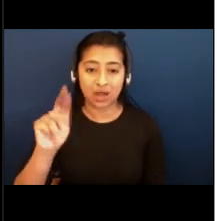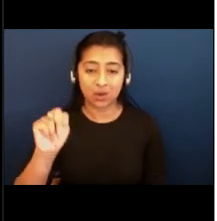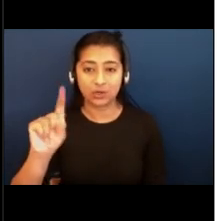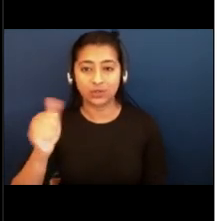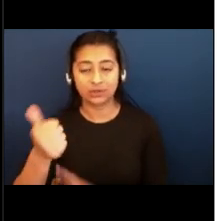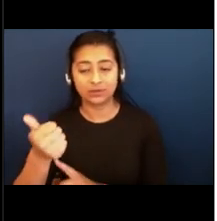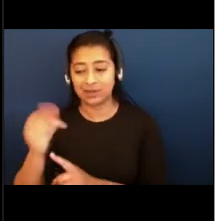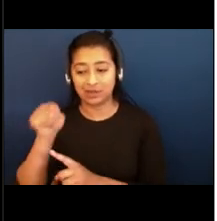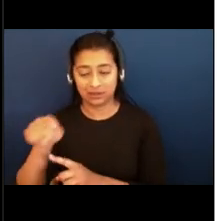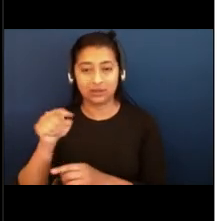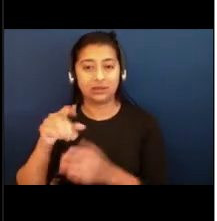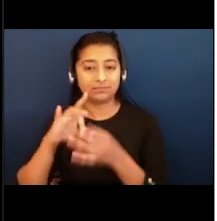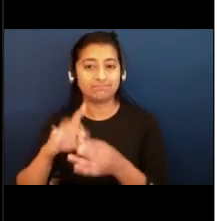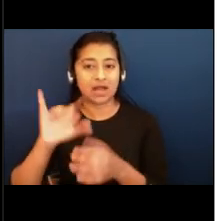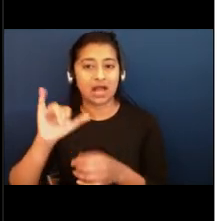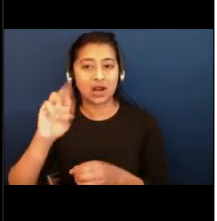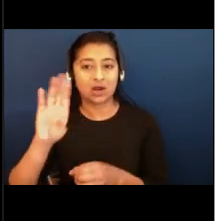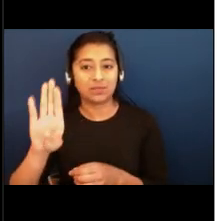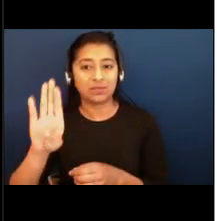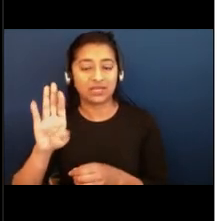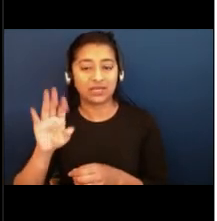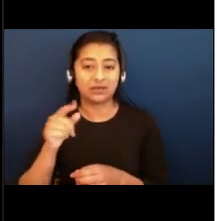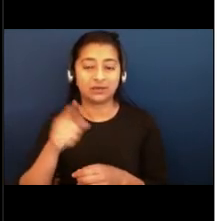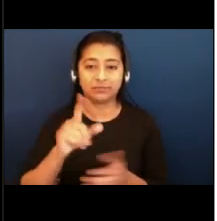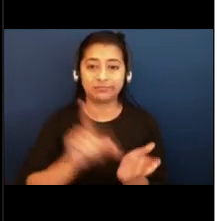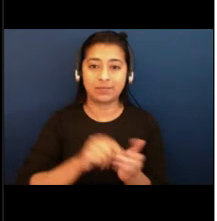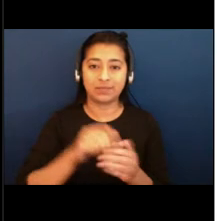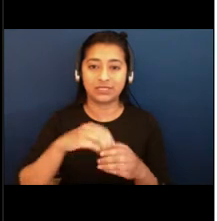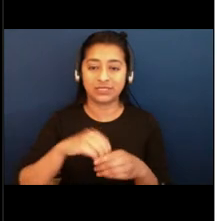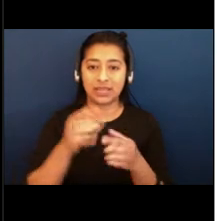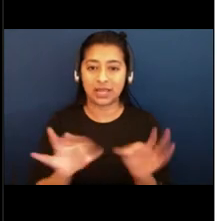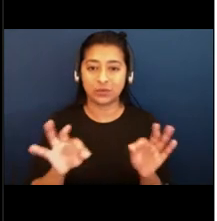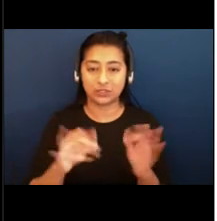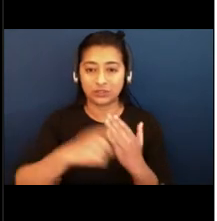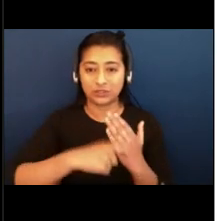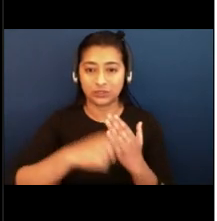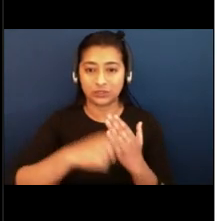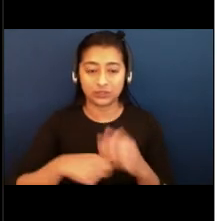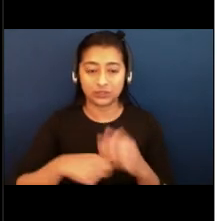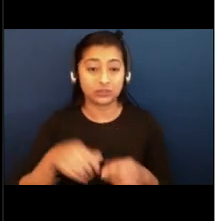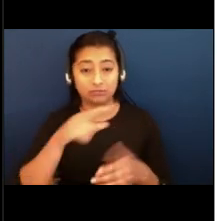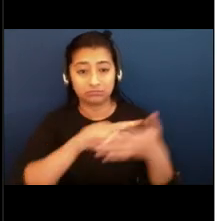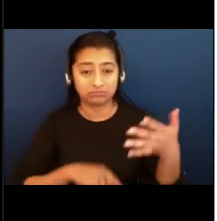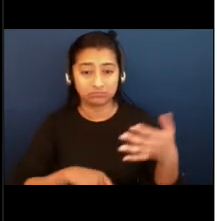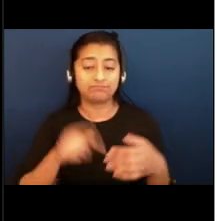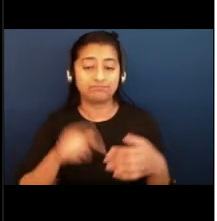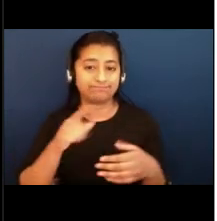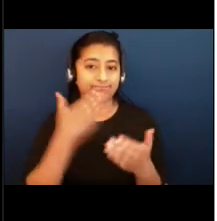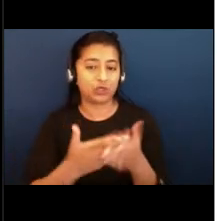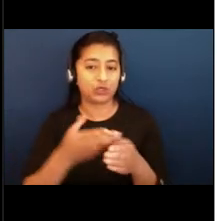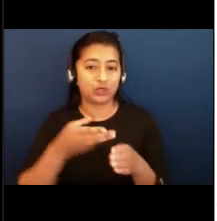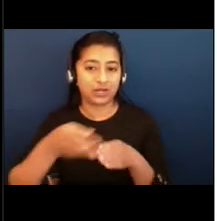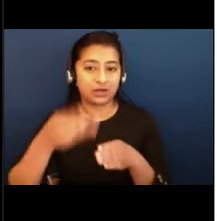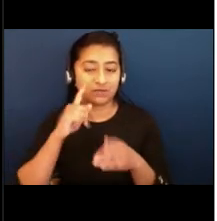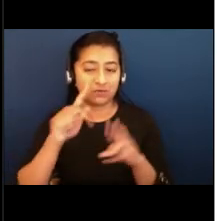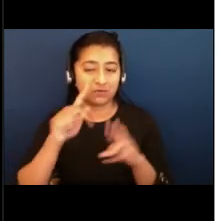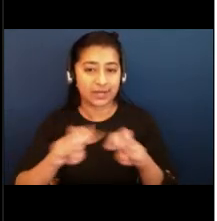that appeared in language. So those are, again, you know, this is a fruitful area of analysis